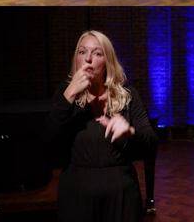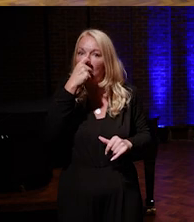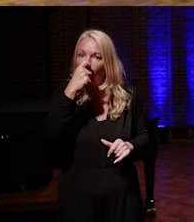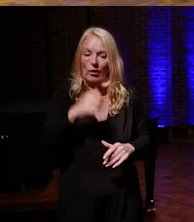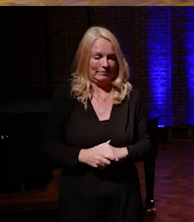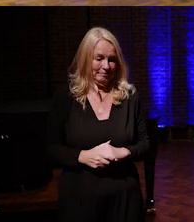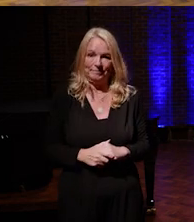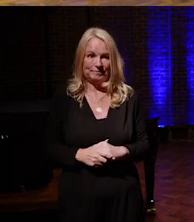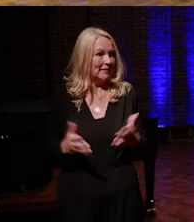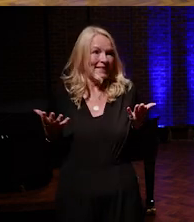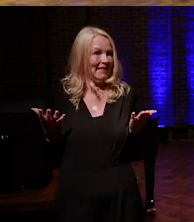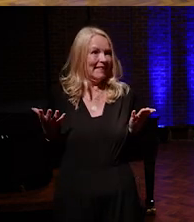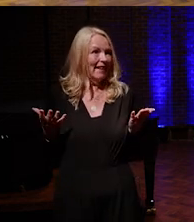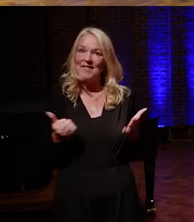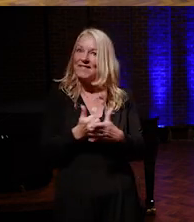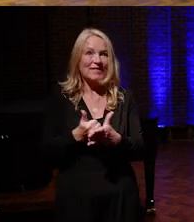It's fun for all the family.